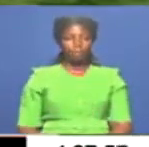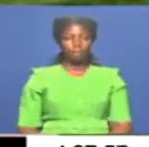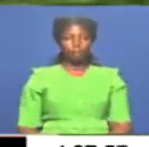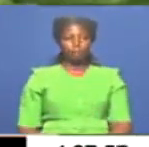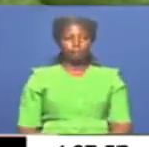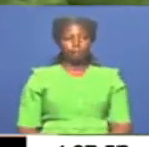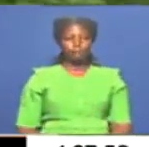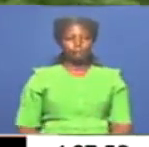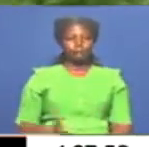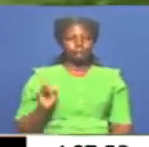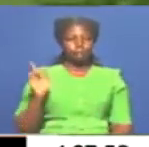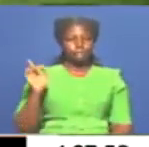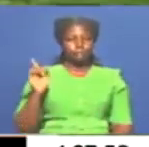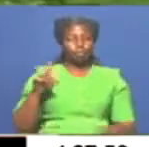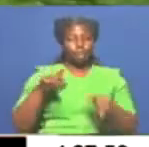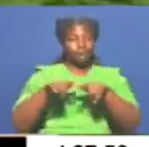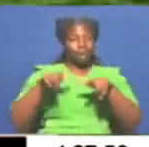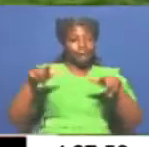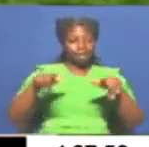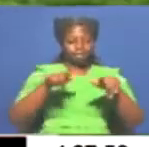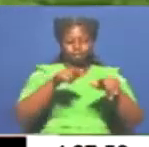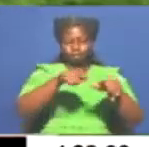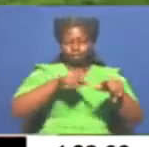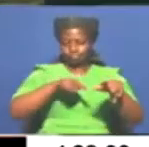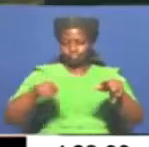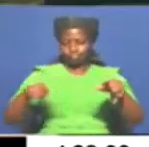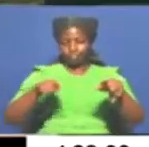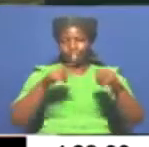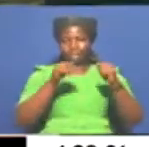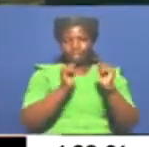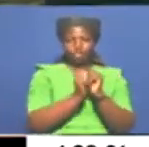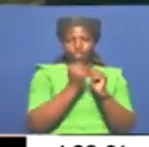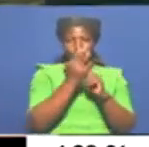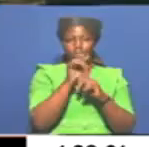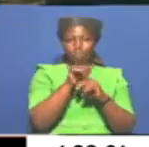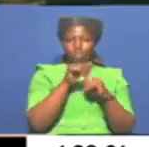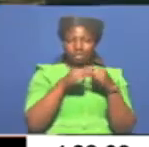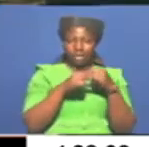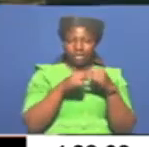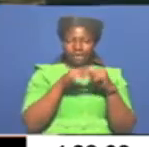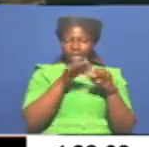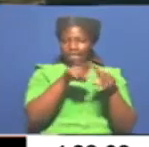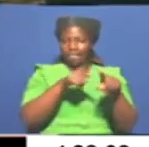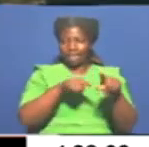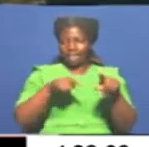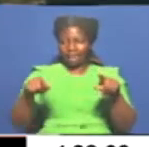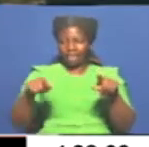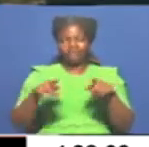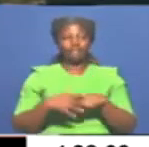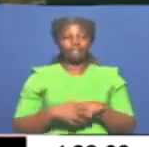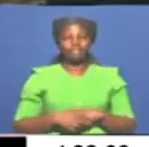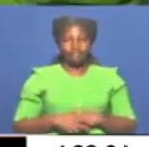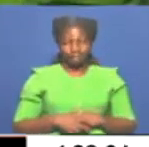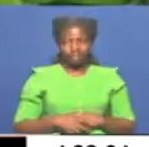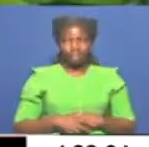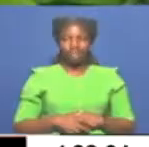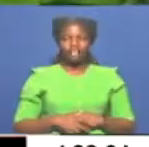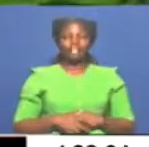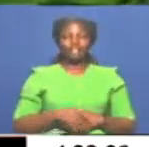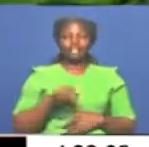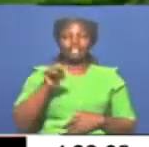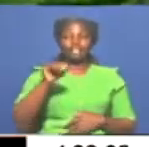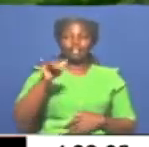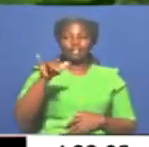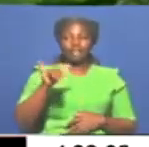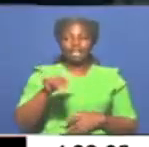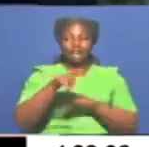This parcel of land, measuring 14.7 acres, lying next to Nyali Primary School in Mombasa County, is the